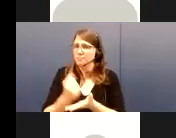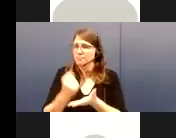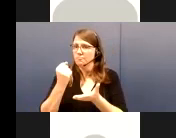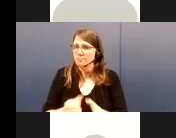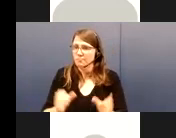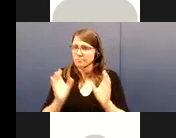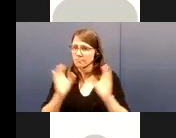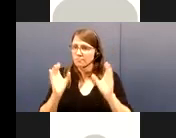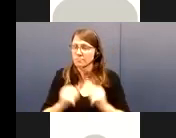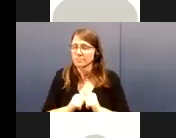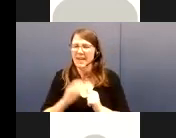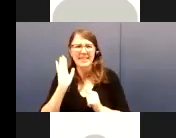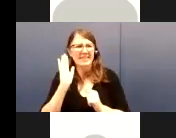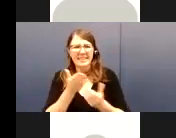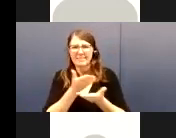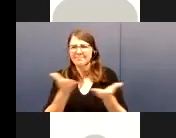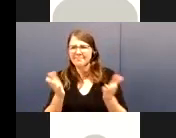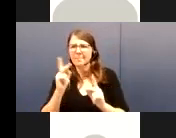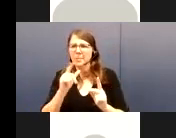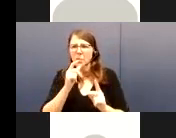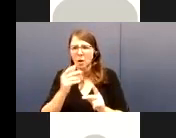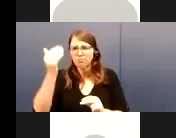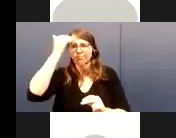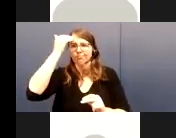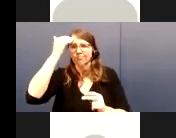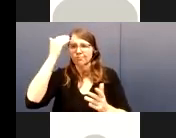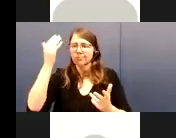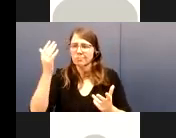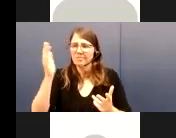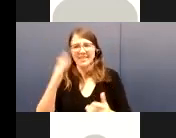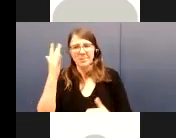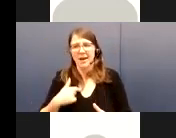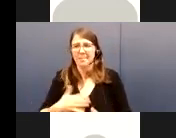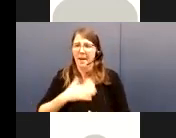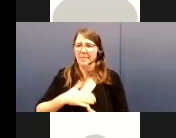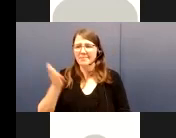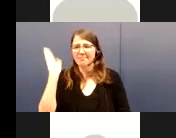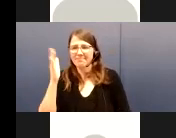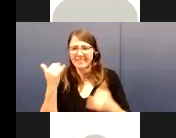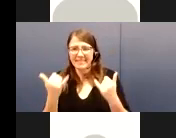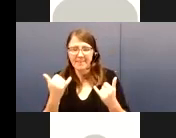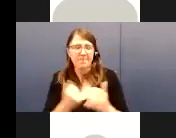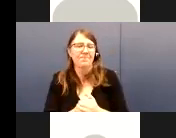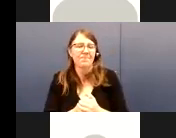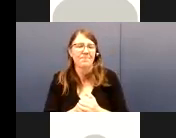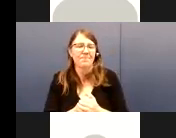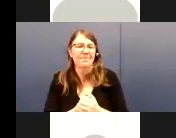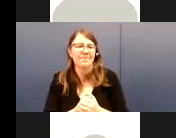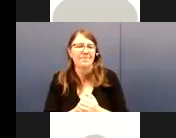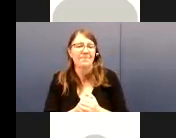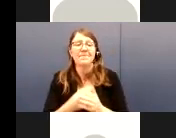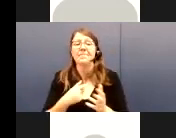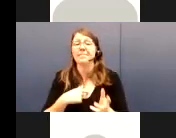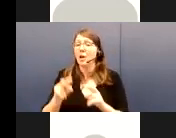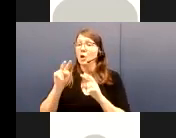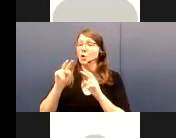not interest, but awareness of it, which is why I'm really happy to talk to you about it today. So I looked before I came on, and right now in Ontario, there